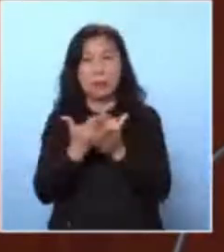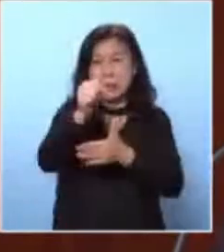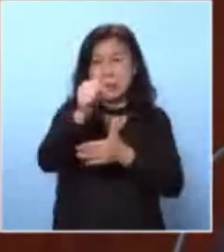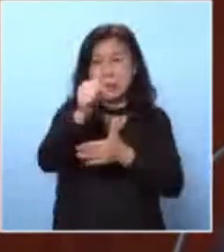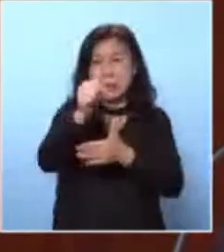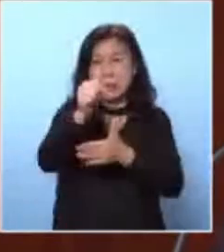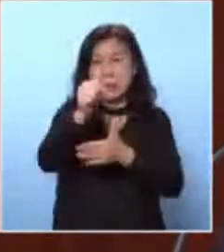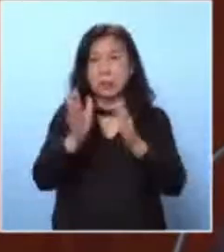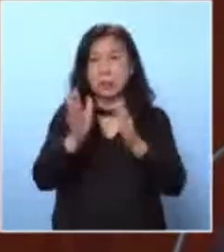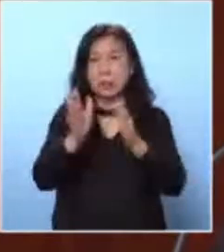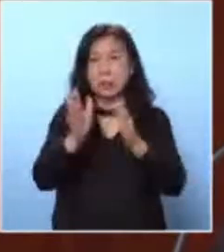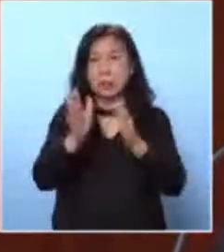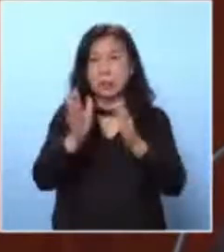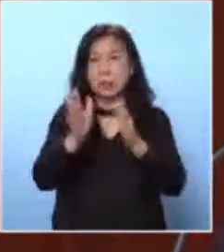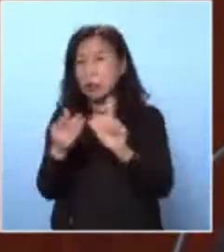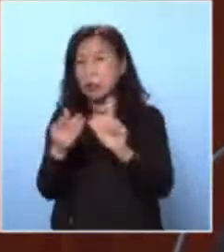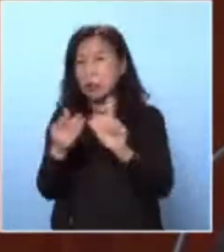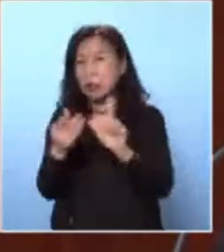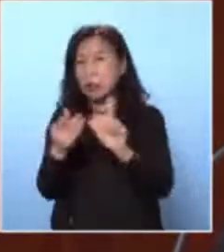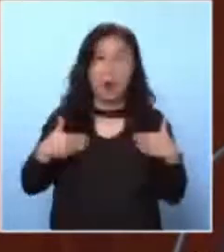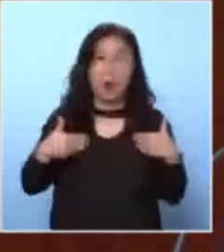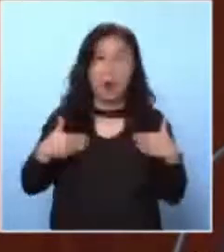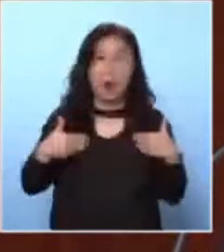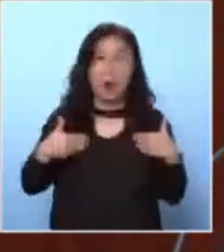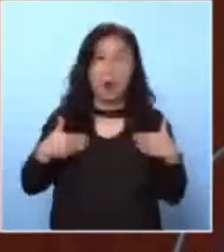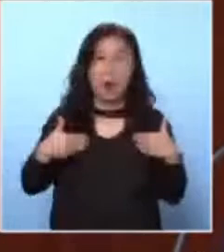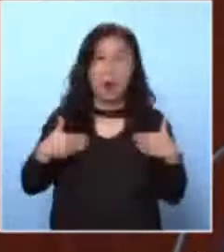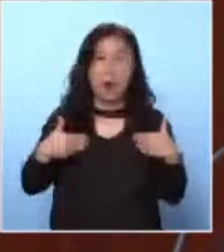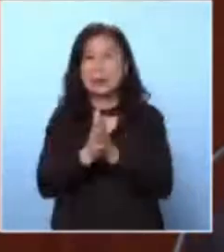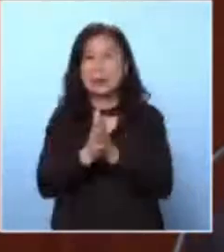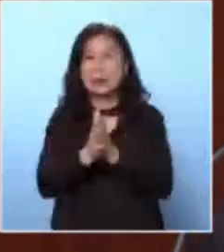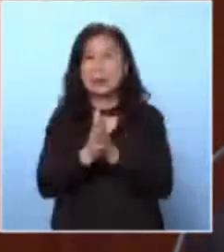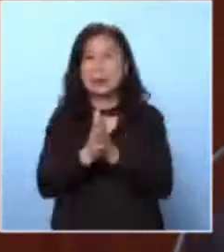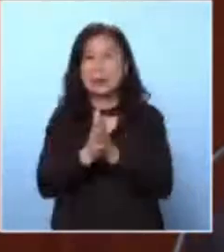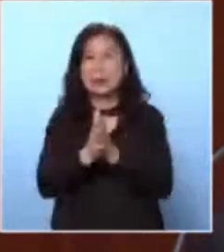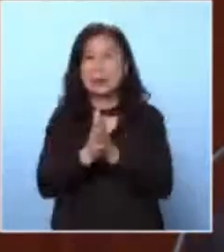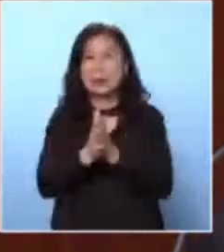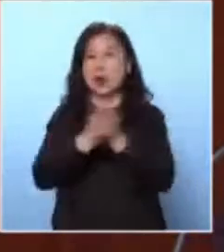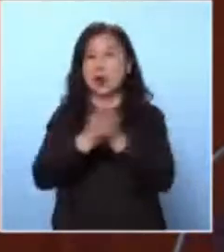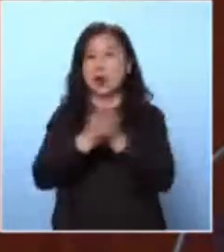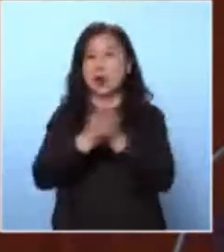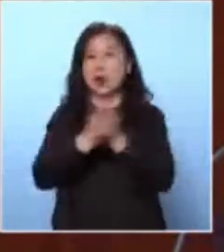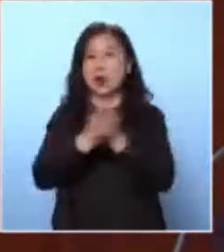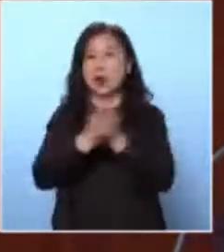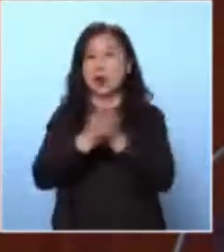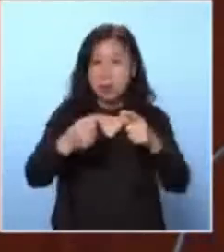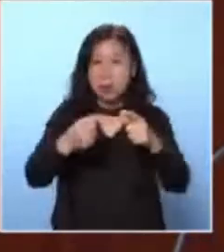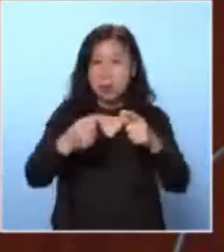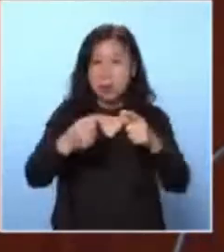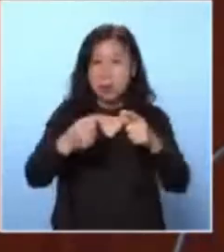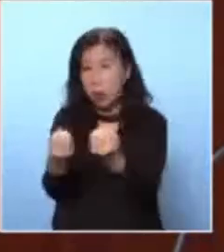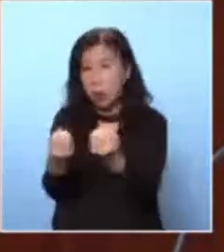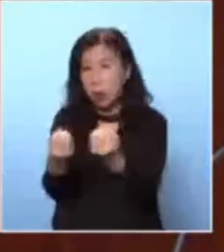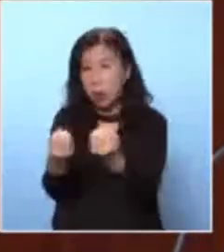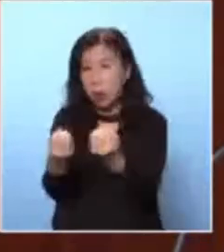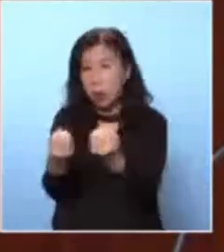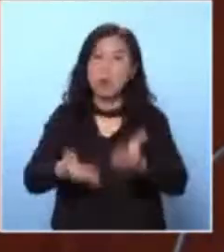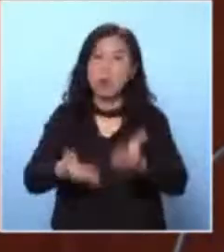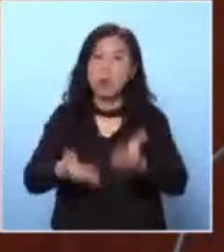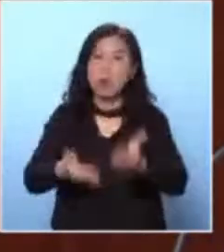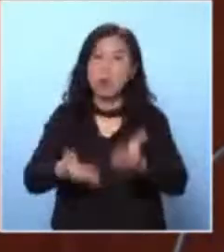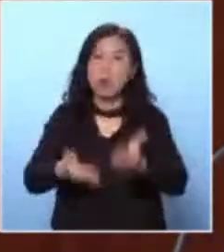sports medicine center. CSTB will continue to implement the 10-year development blueprint on sports and